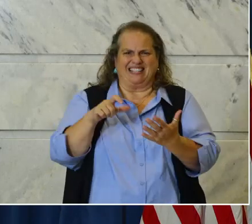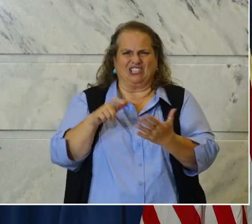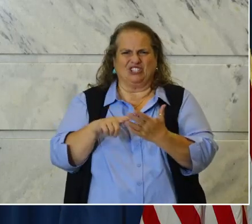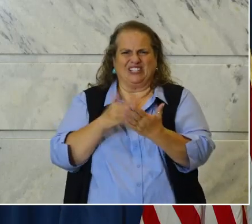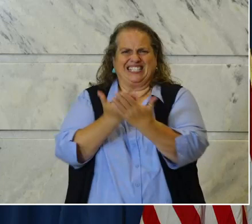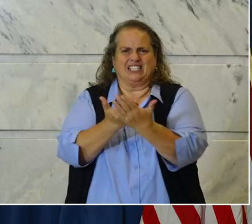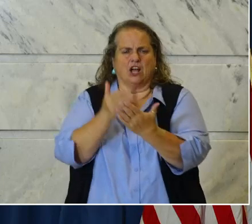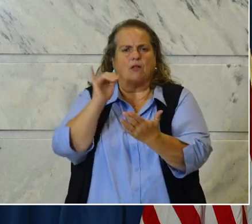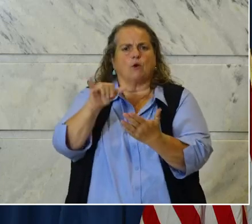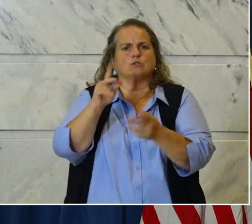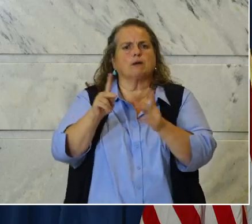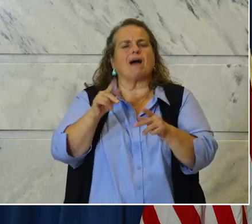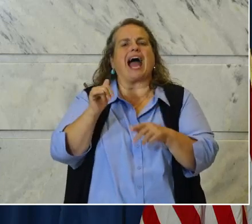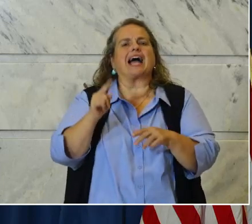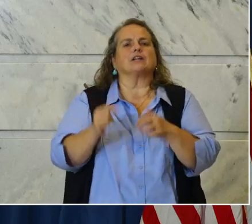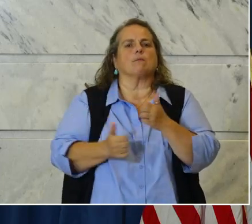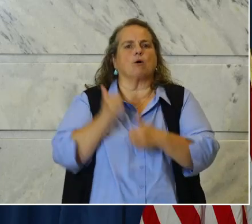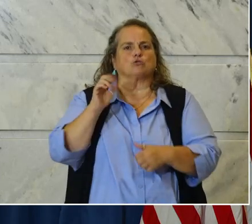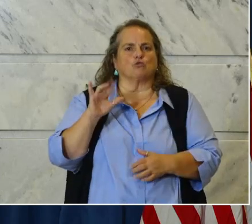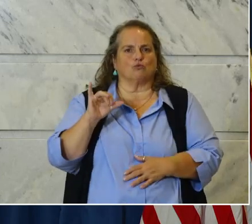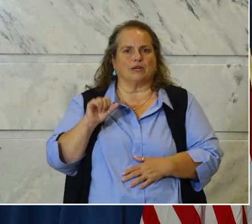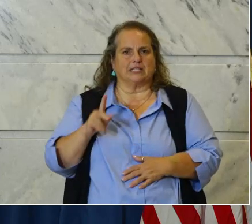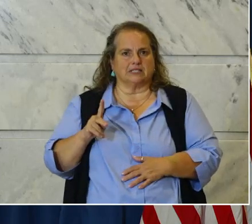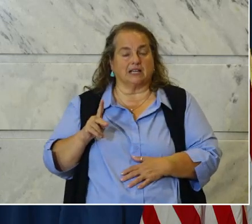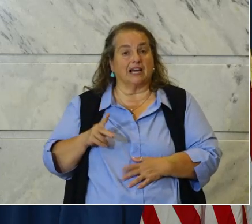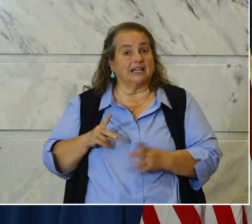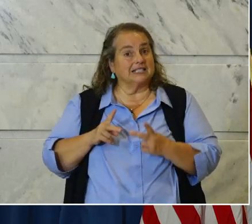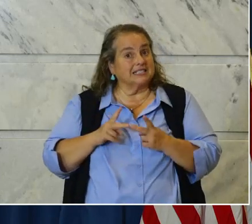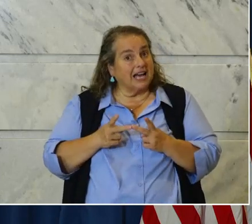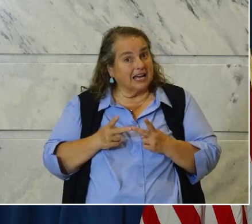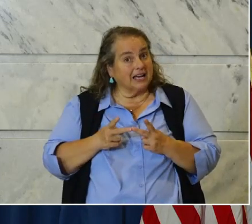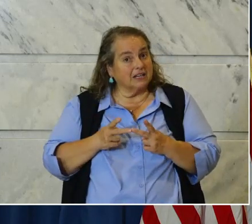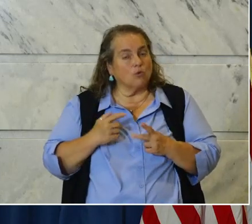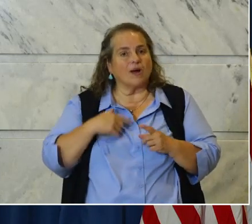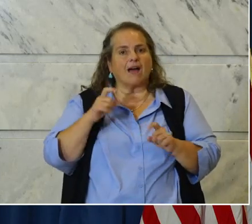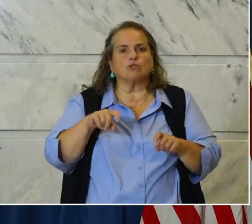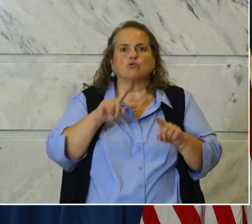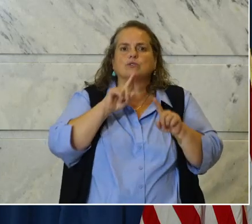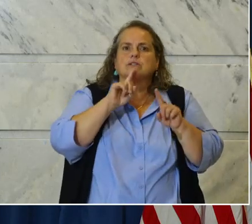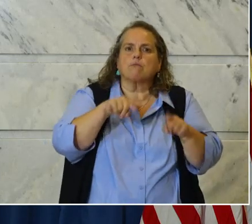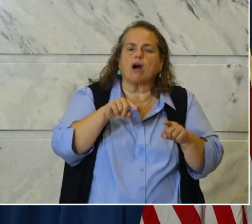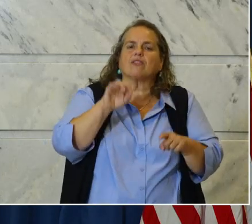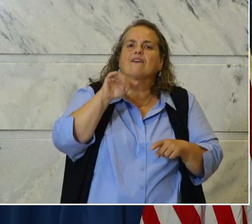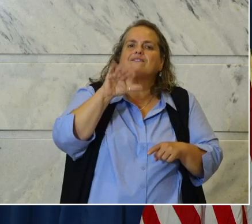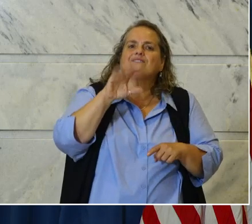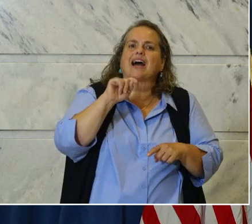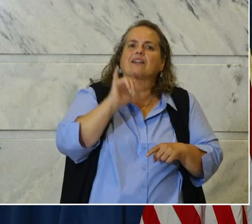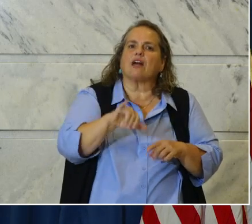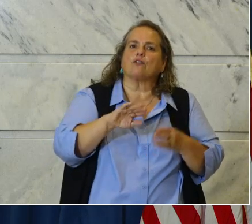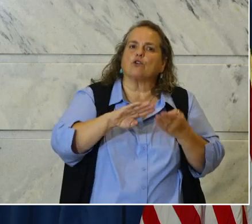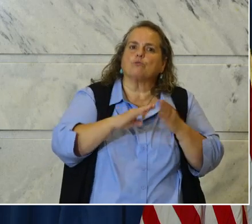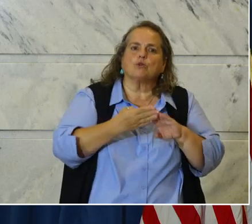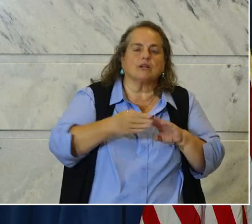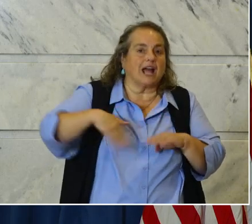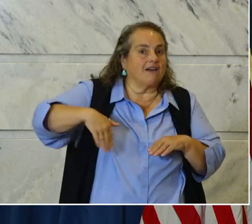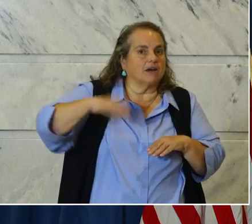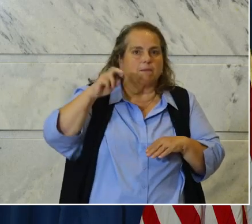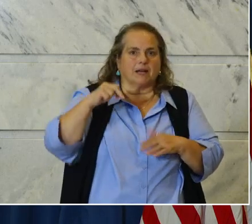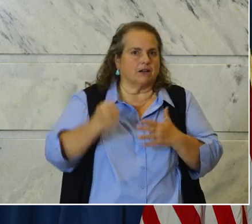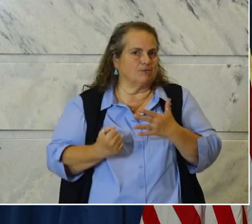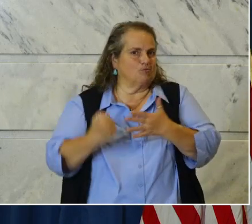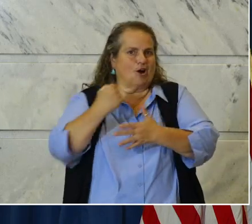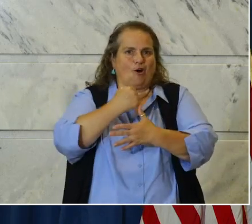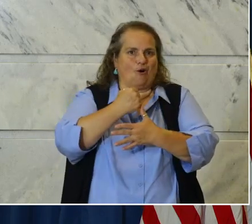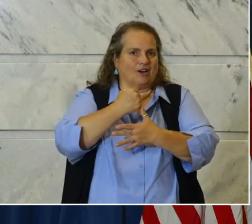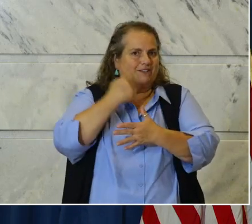But second, that we're responding to the fact that these communities haven't been a priority for far too